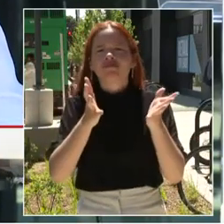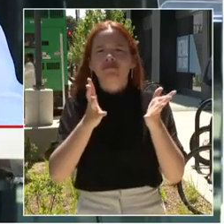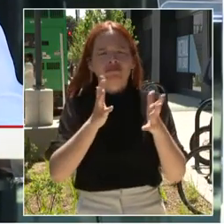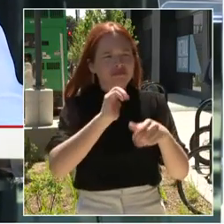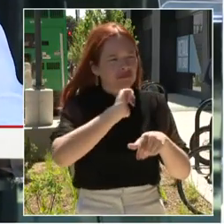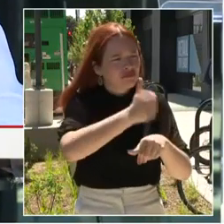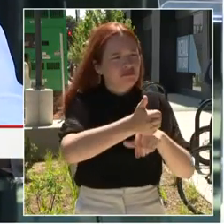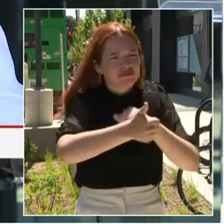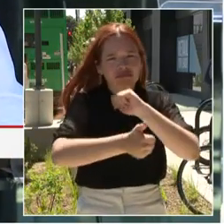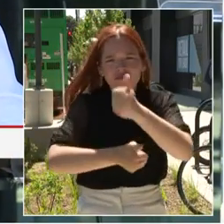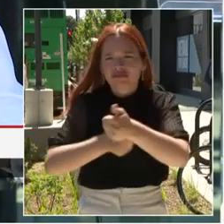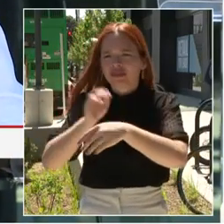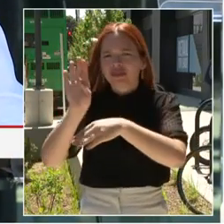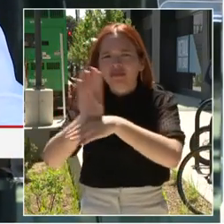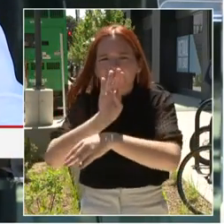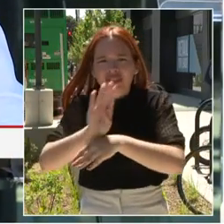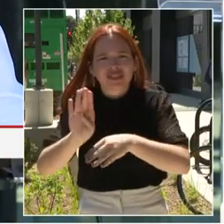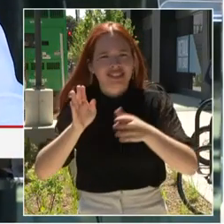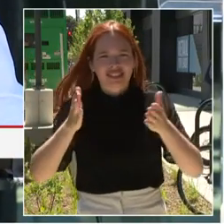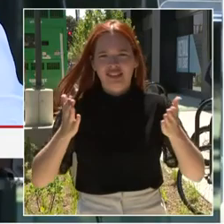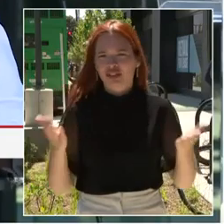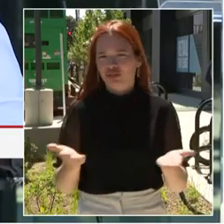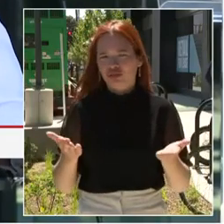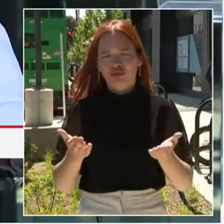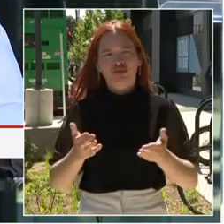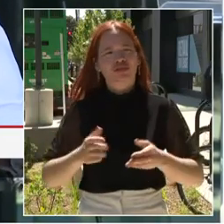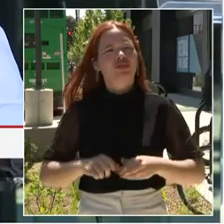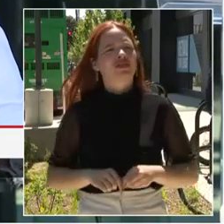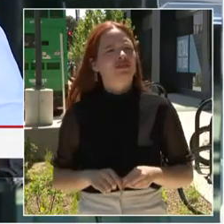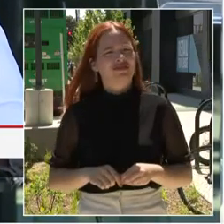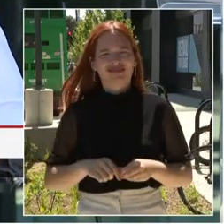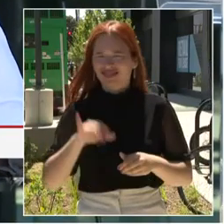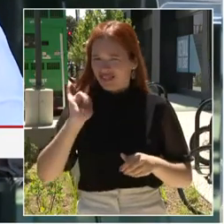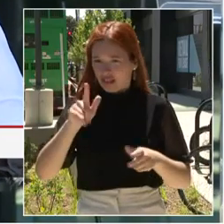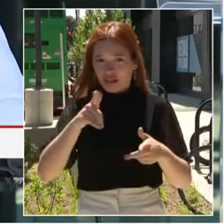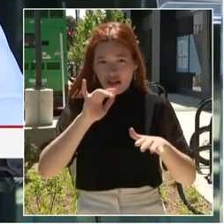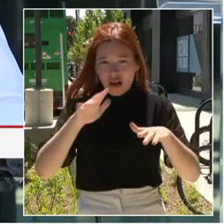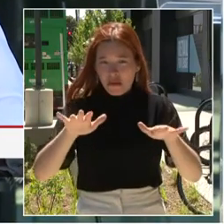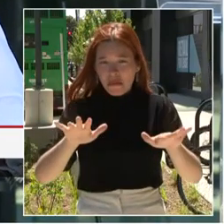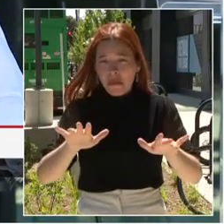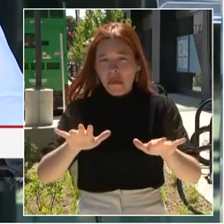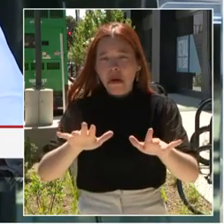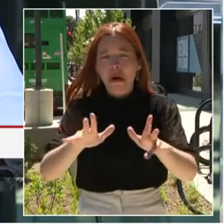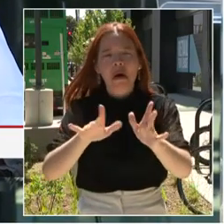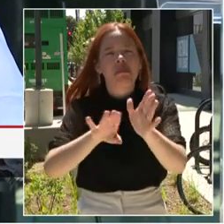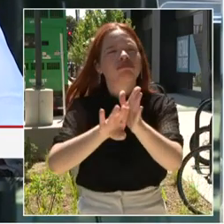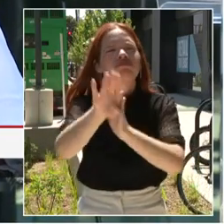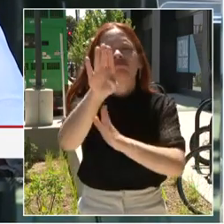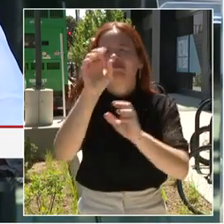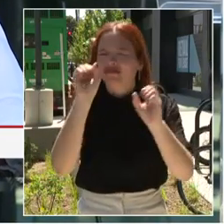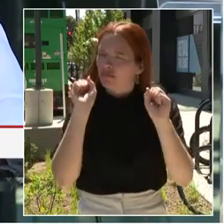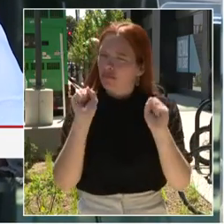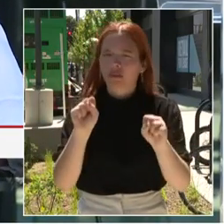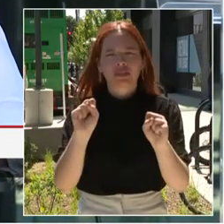is going to make this happen and make it happen as quickly as we possibly can. So